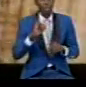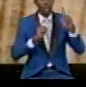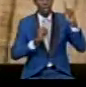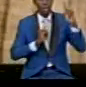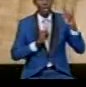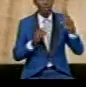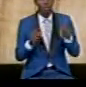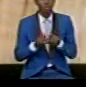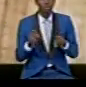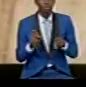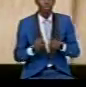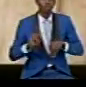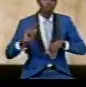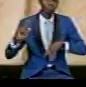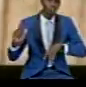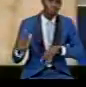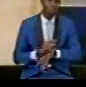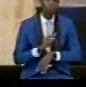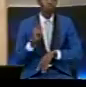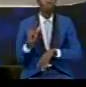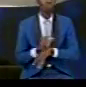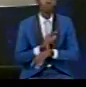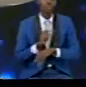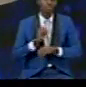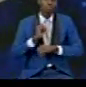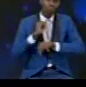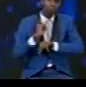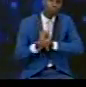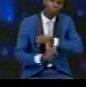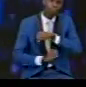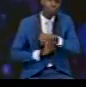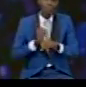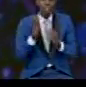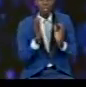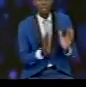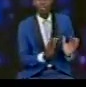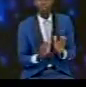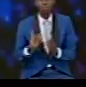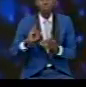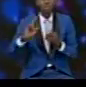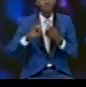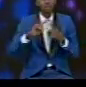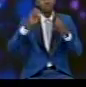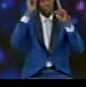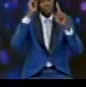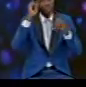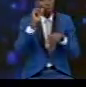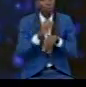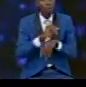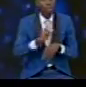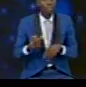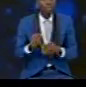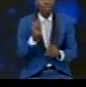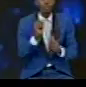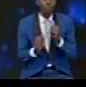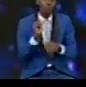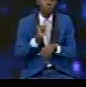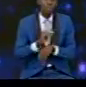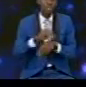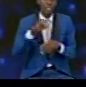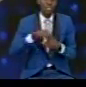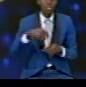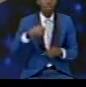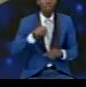I also labor, striving according to his working, which worketh in